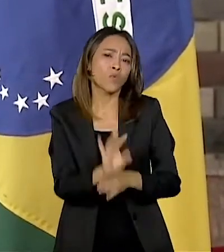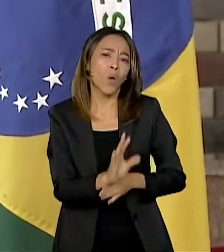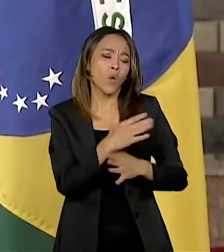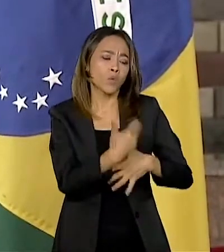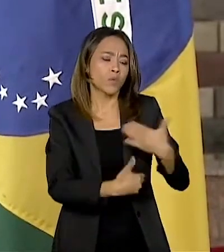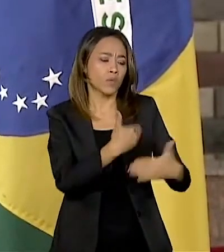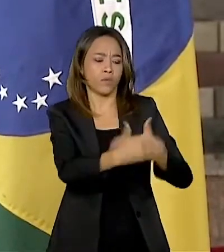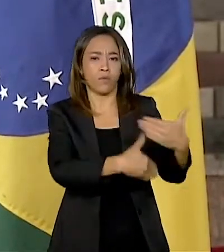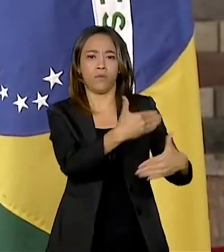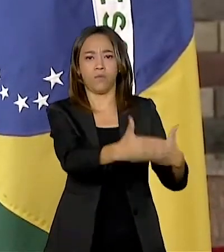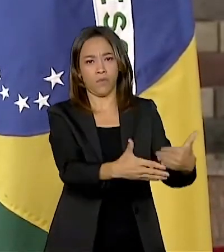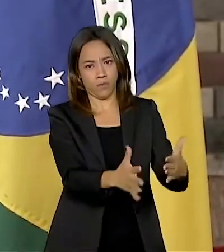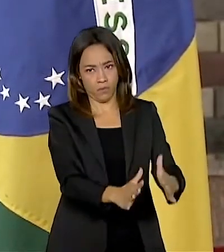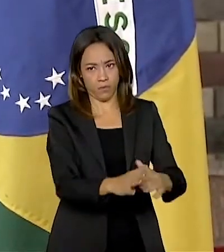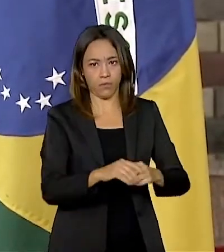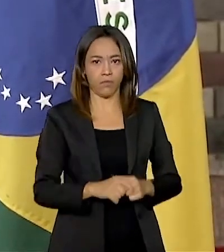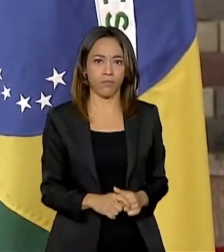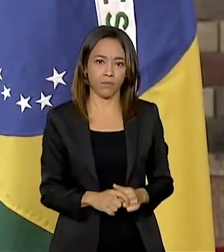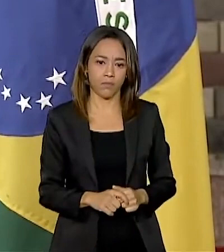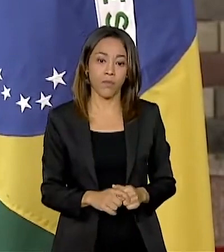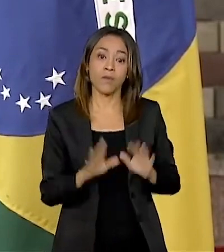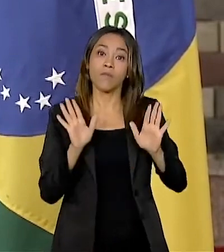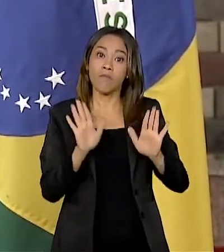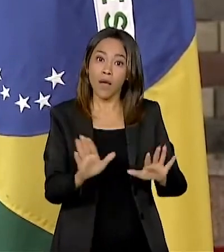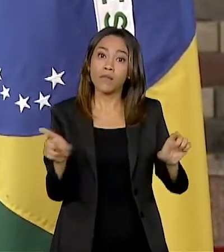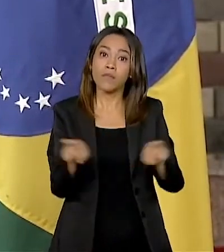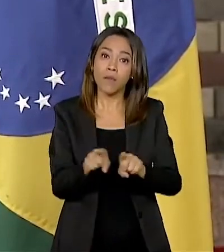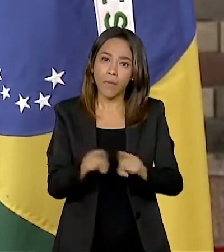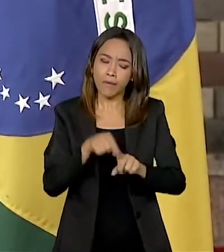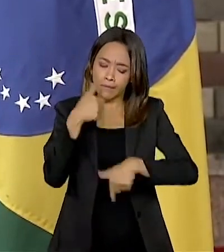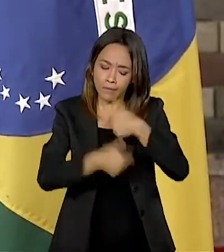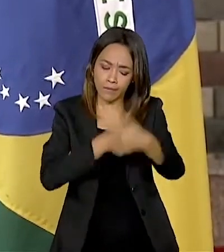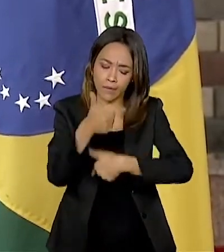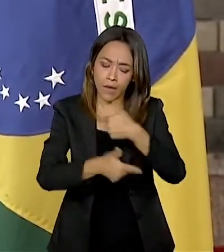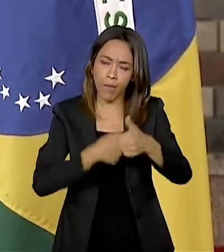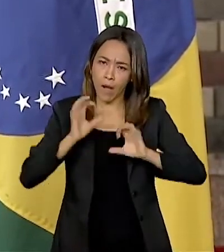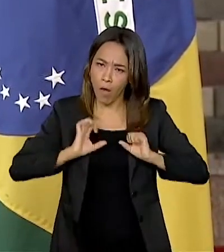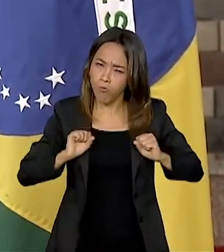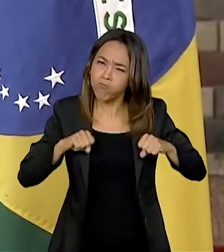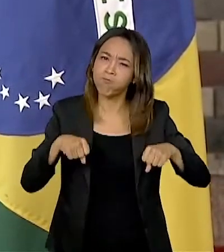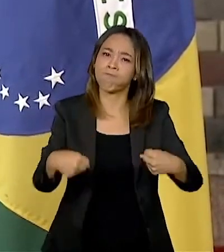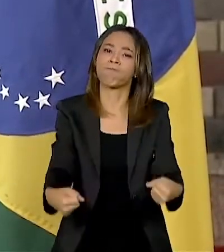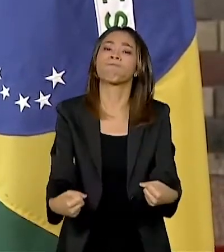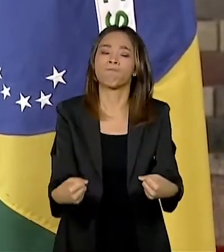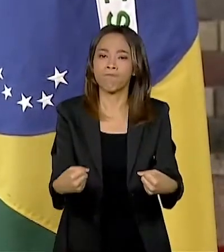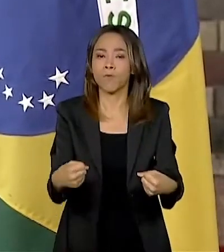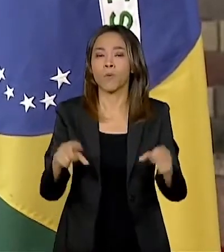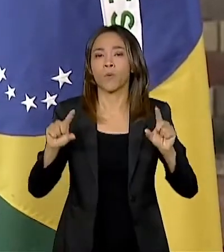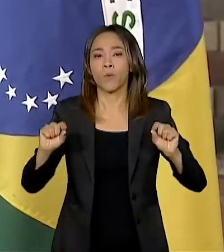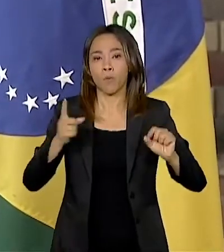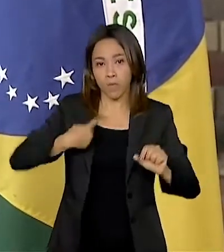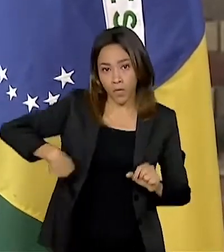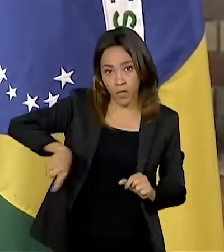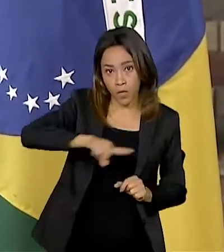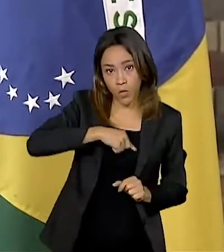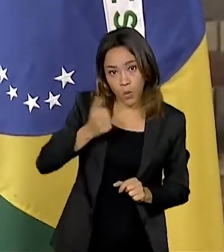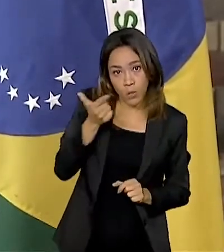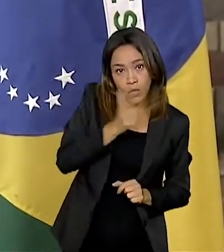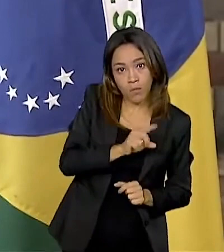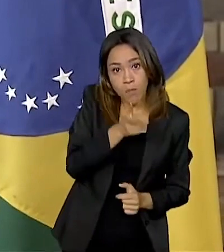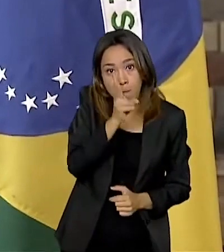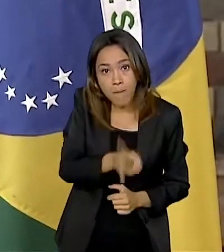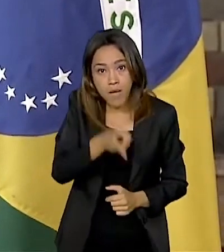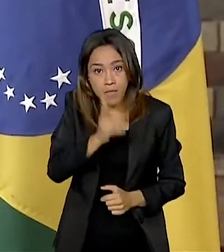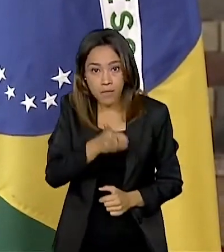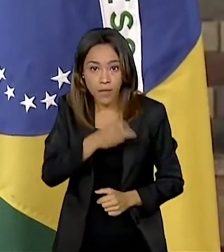desenvolvimento. Not only to help in terms of development, mas trabalhar intensamente, but to work intensively, para que a gente mantenha a América